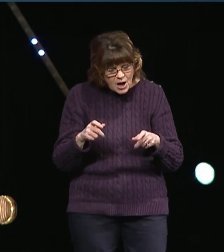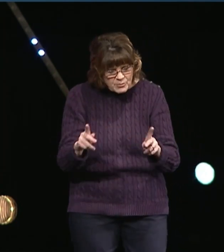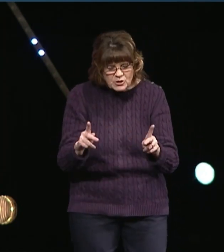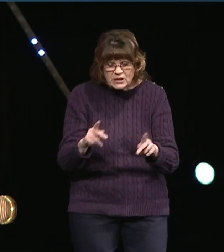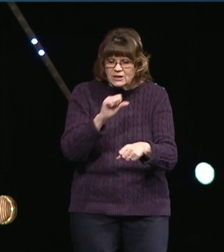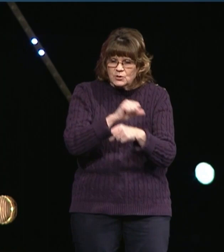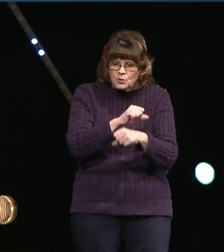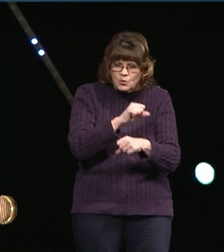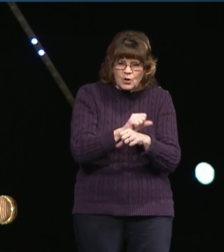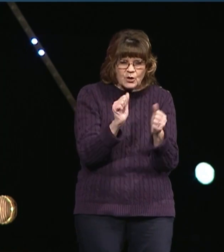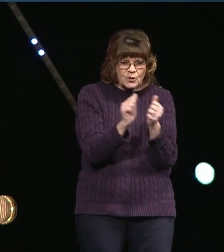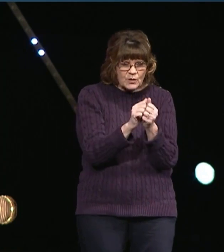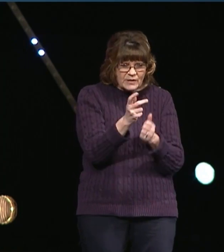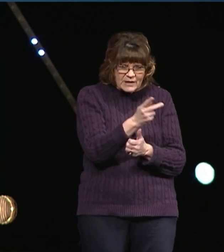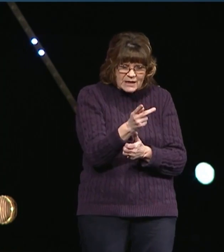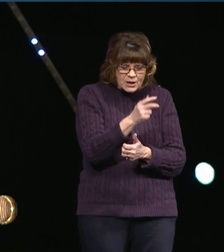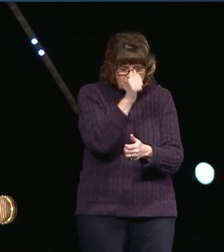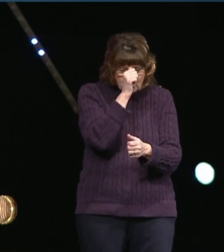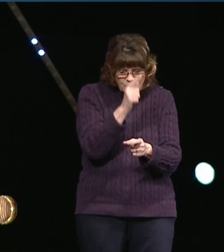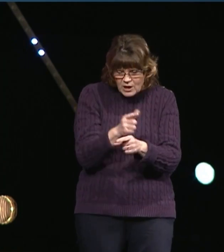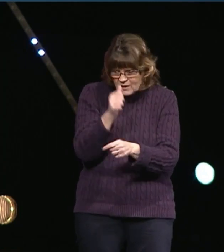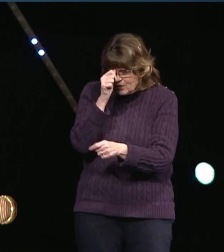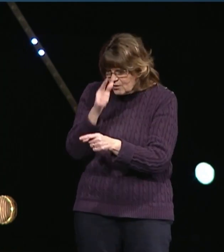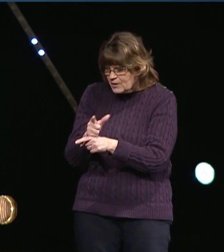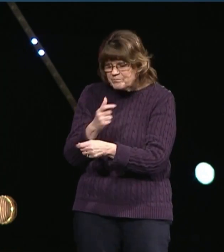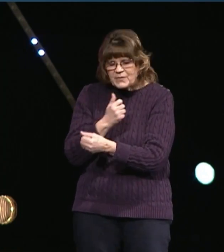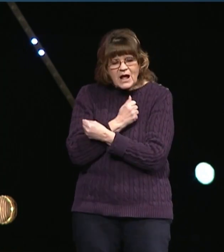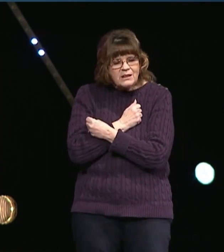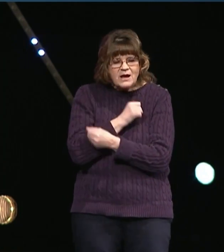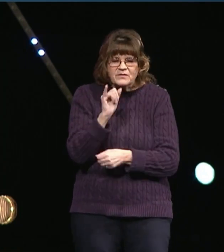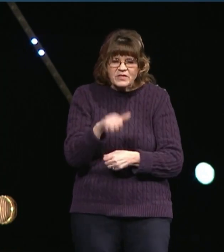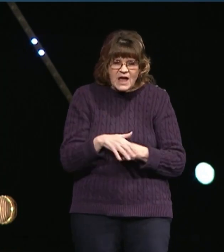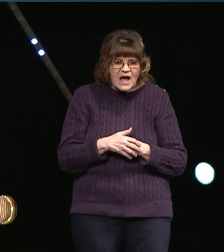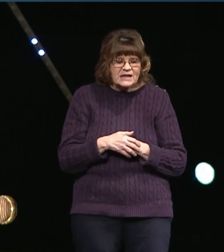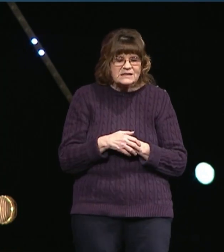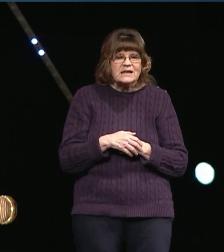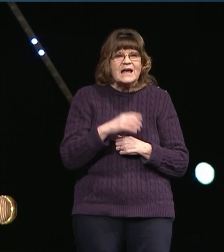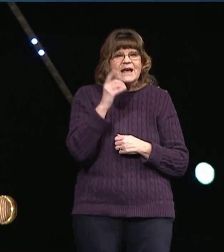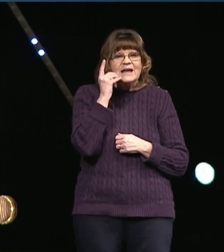brother. I just love that. And Dennis